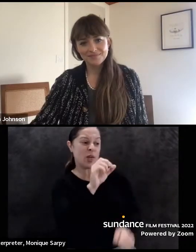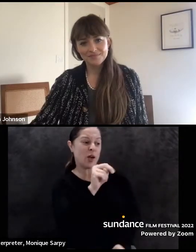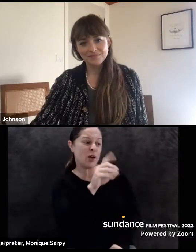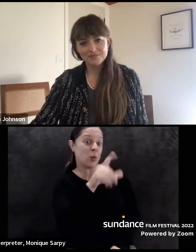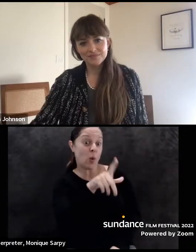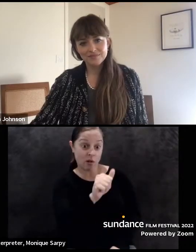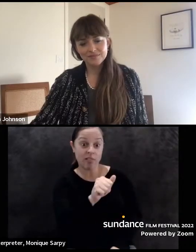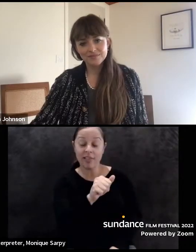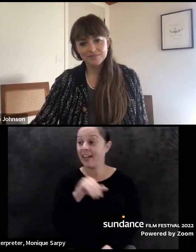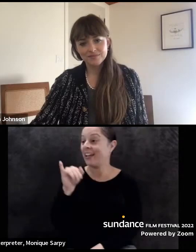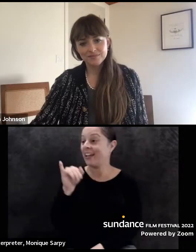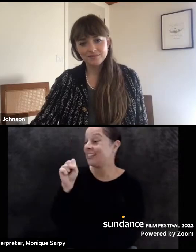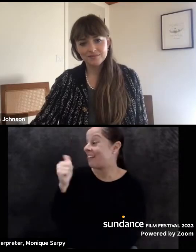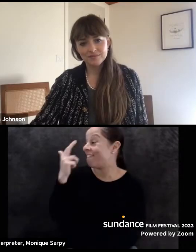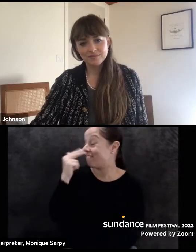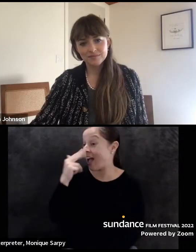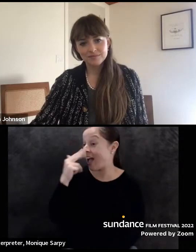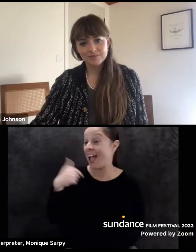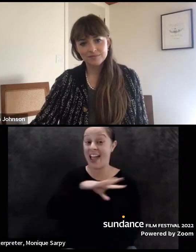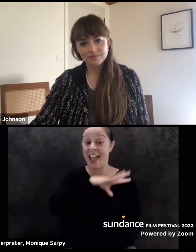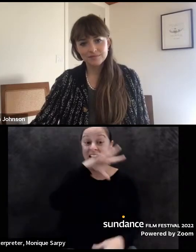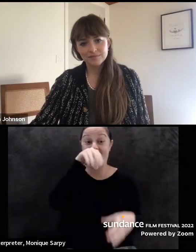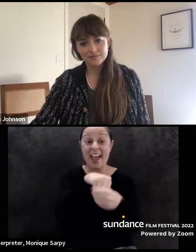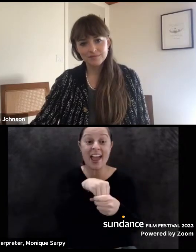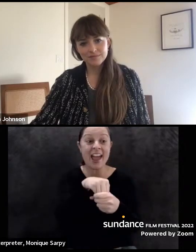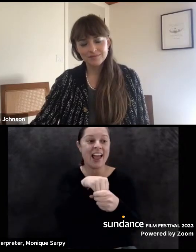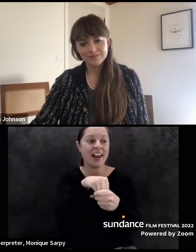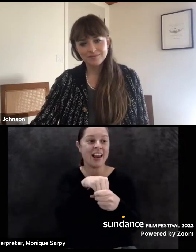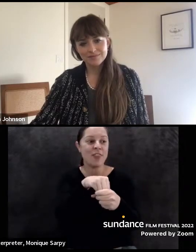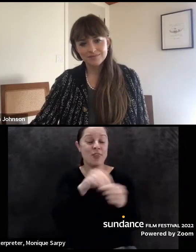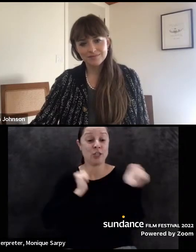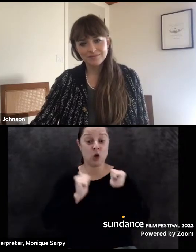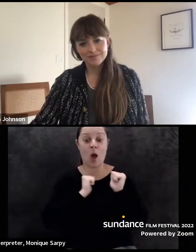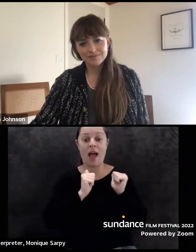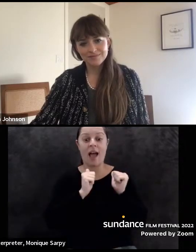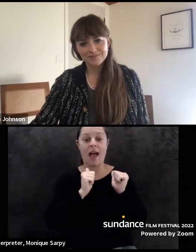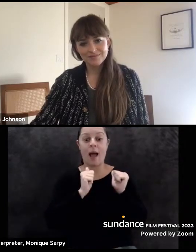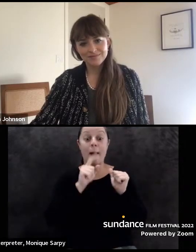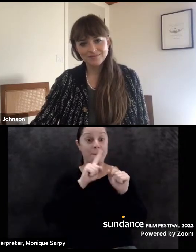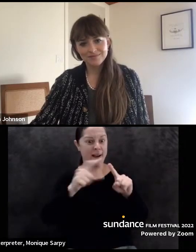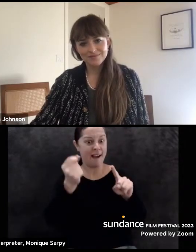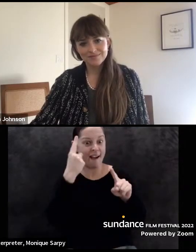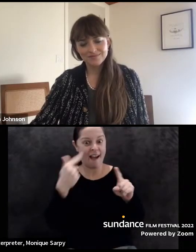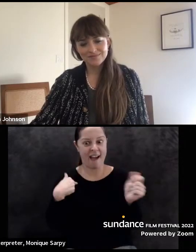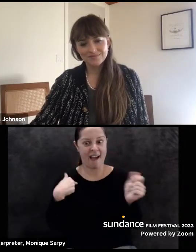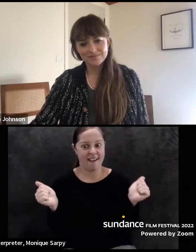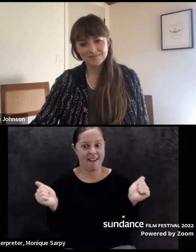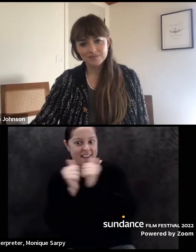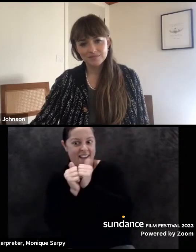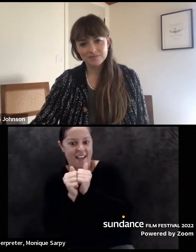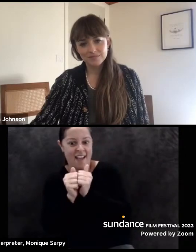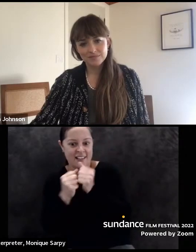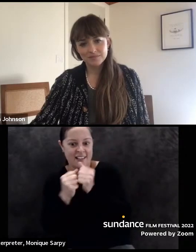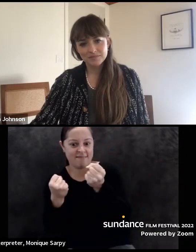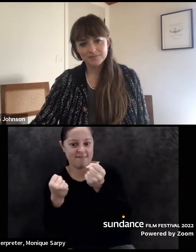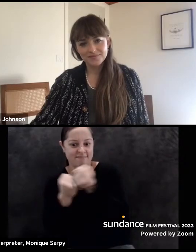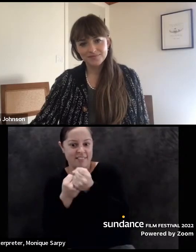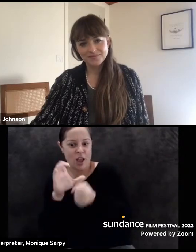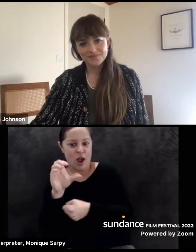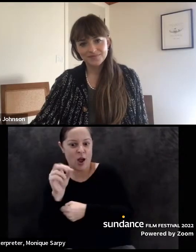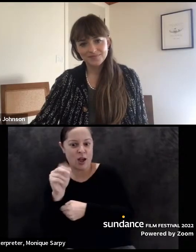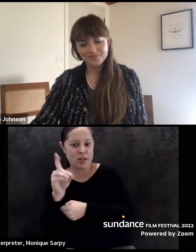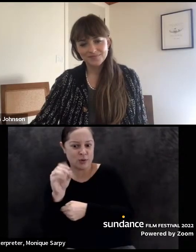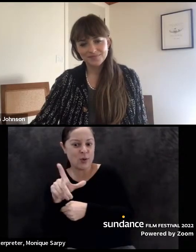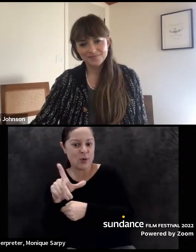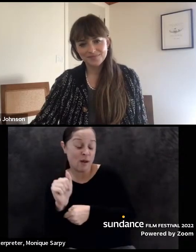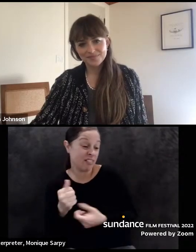she put me on the show and then put me on Condola's team, which I thought was just hilarious. But yeah, it came from a tweet, and then